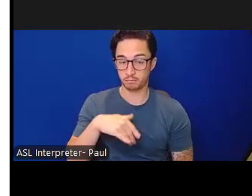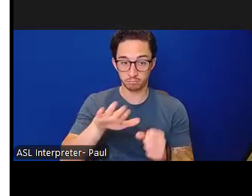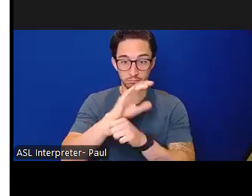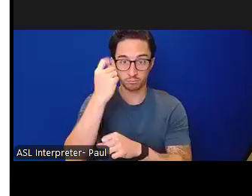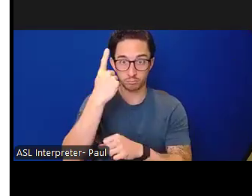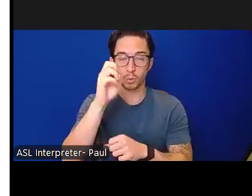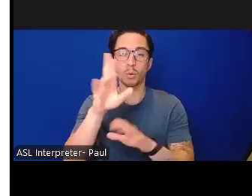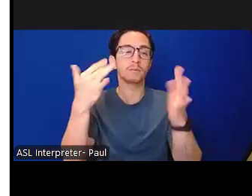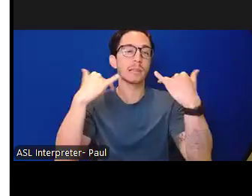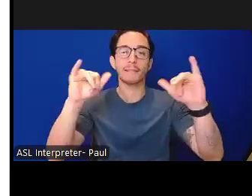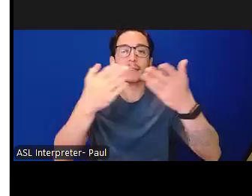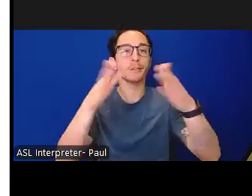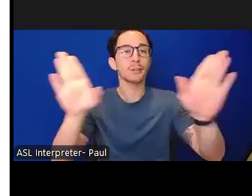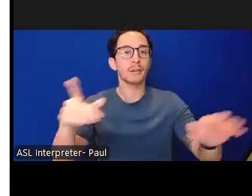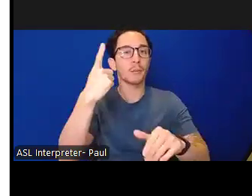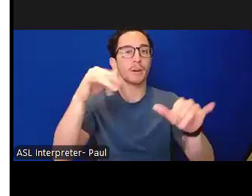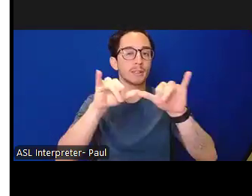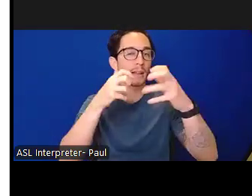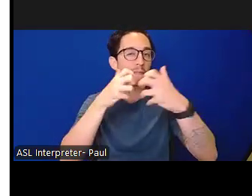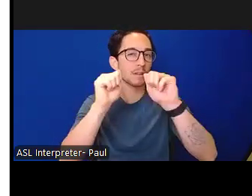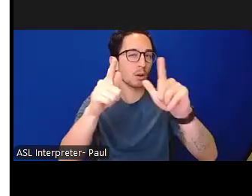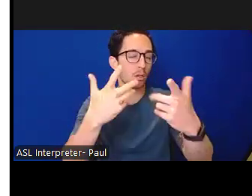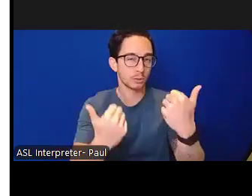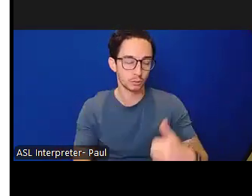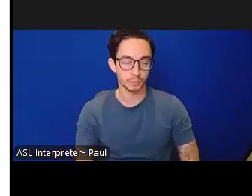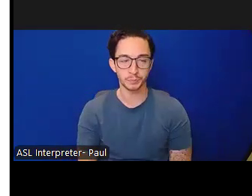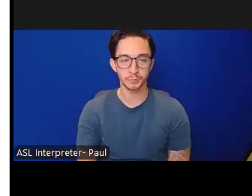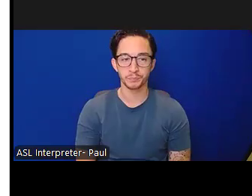very generic one-size-fit-all approach?